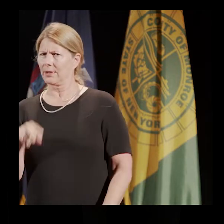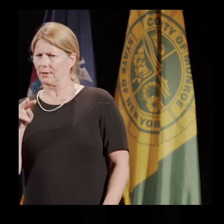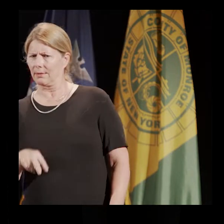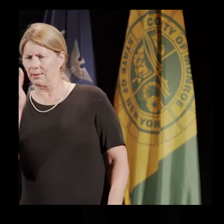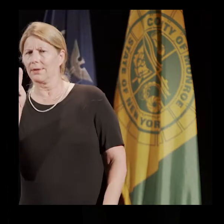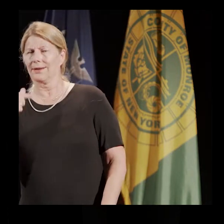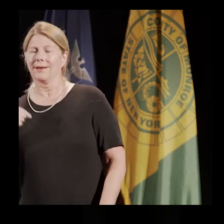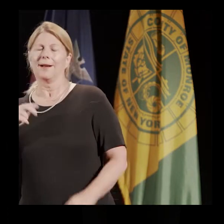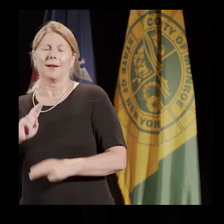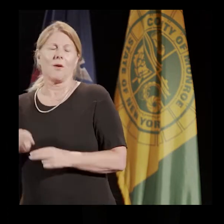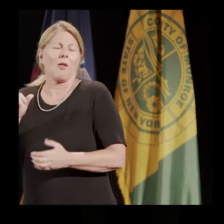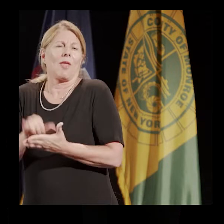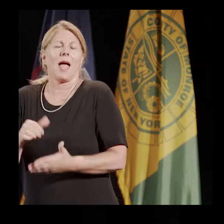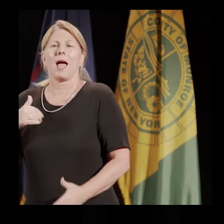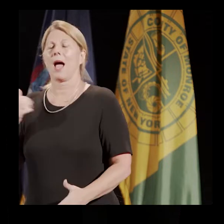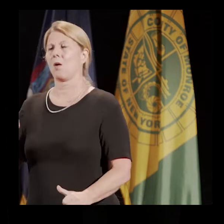call it the Rochester swagger.